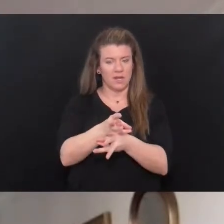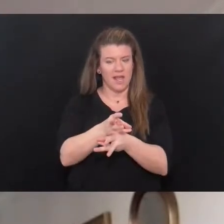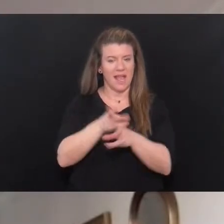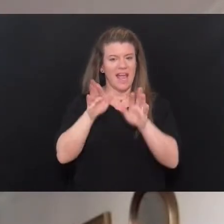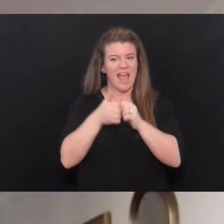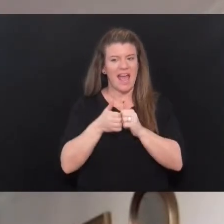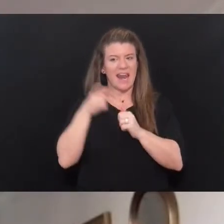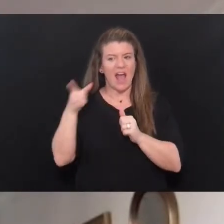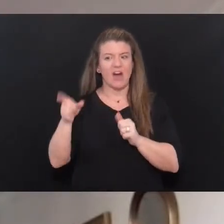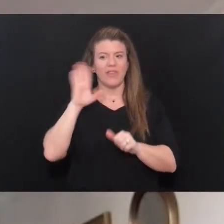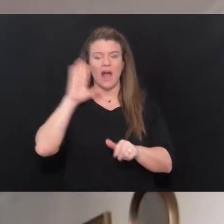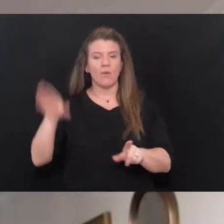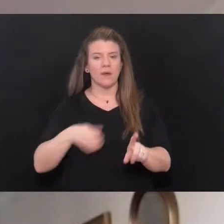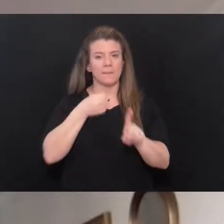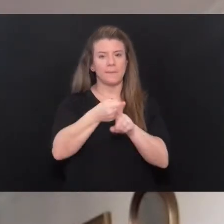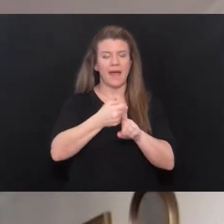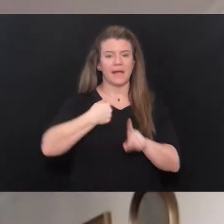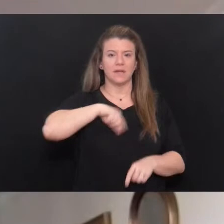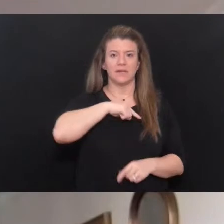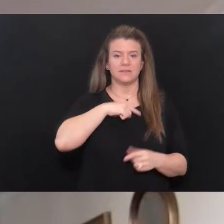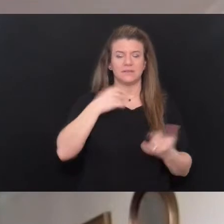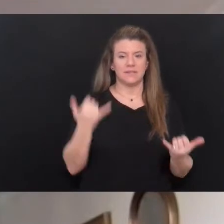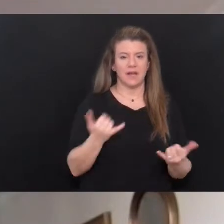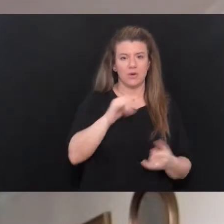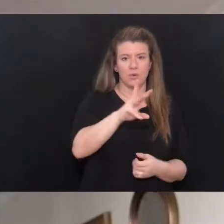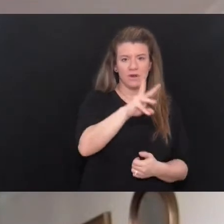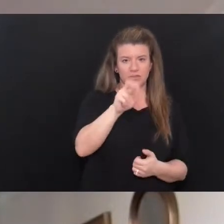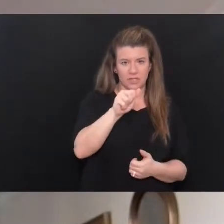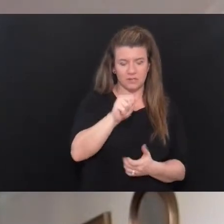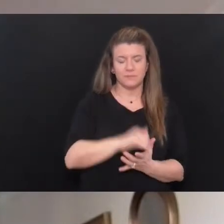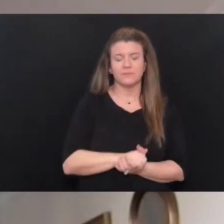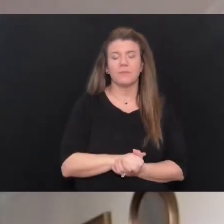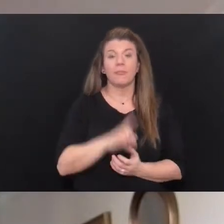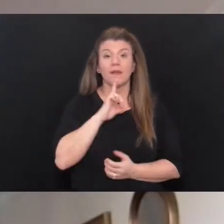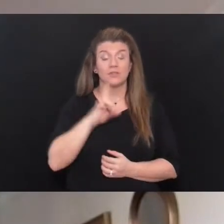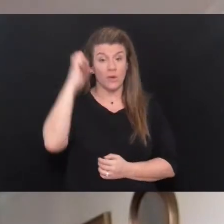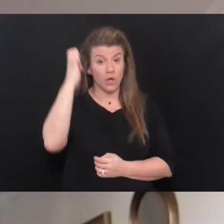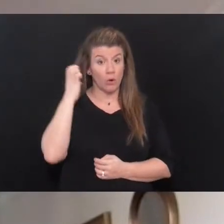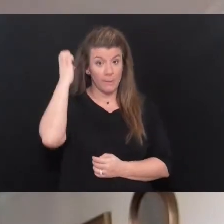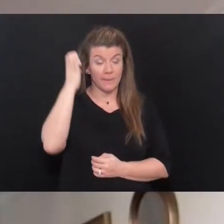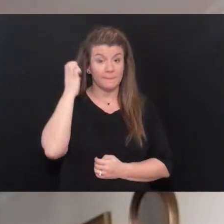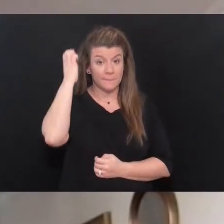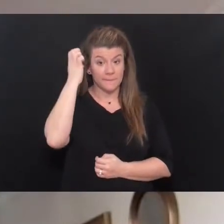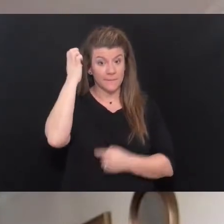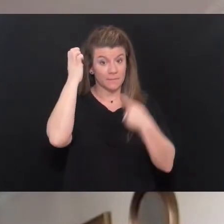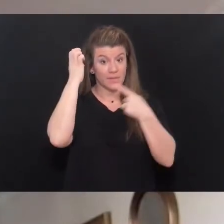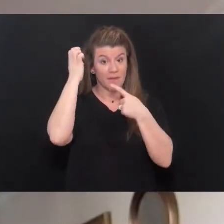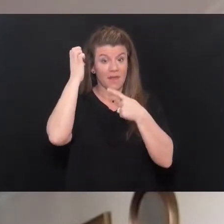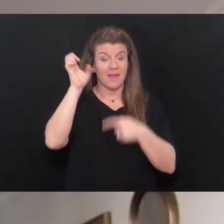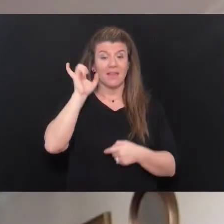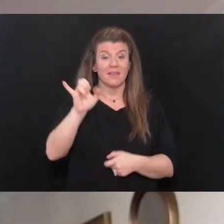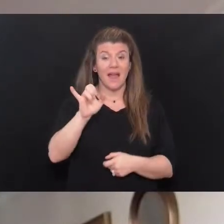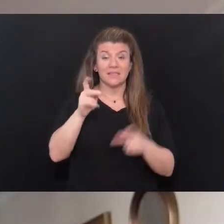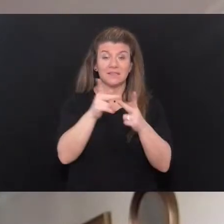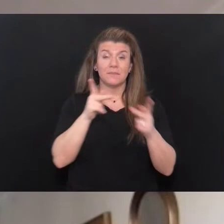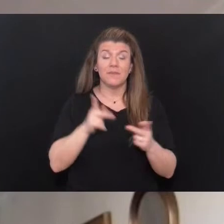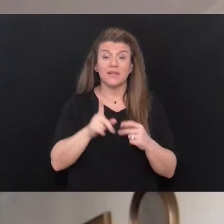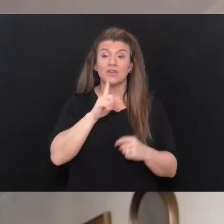us in the United States and in West Virginia. So in Europe, which was the place that really saw